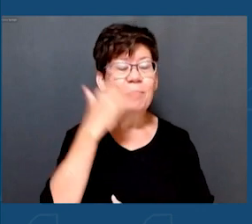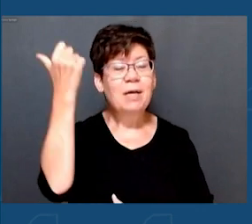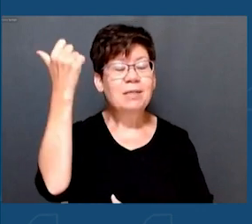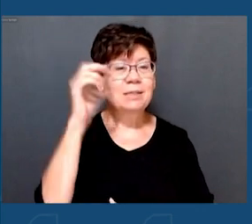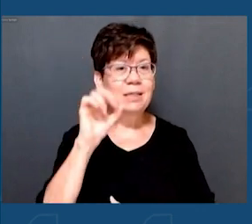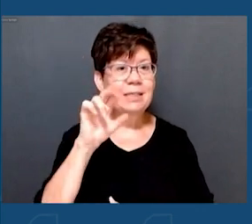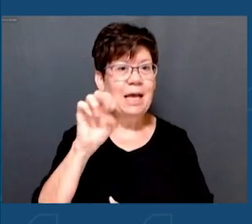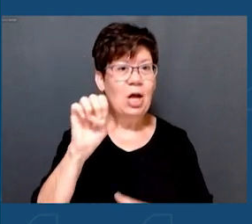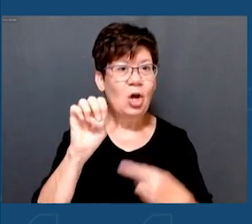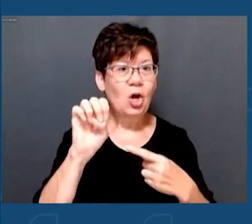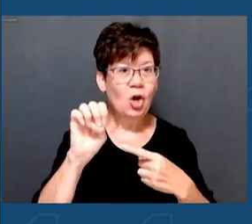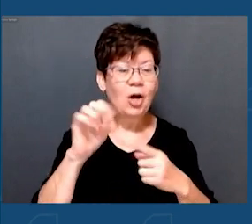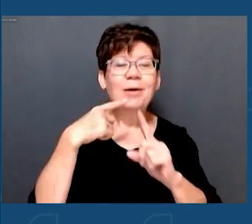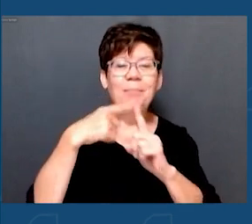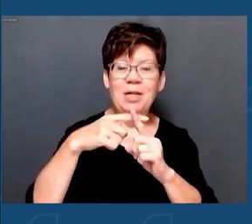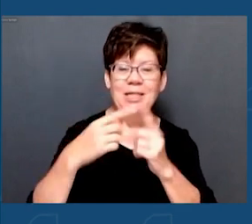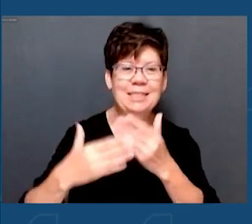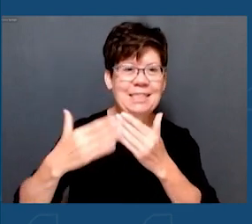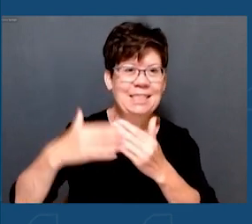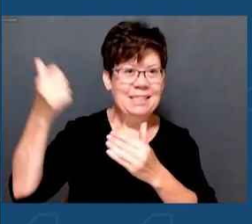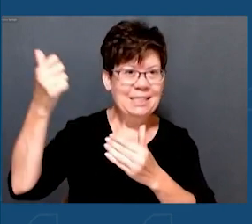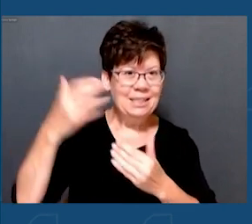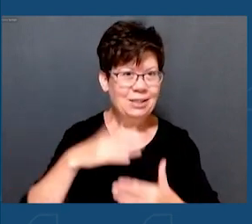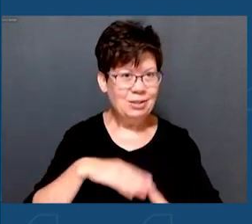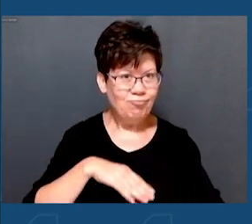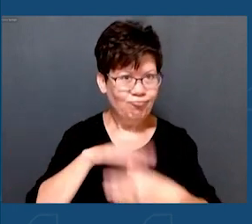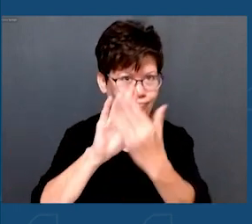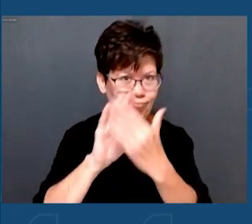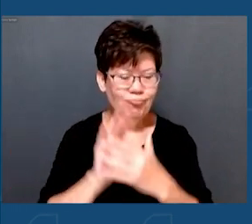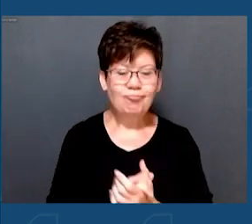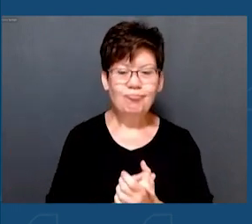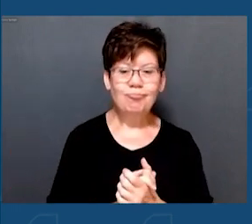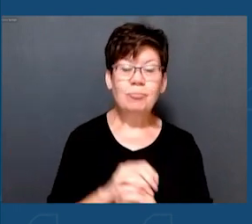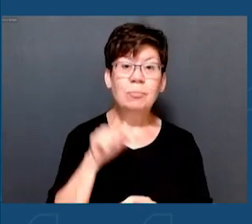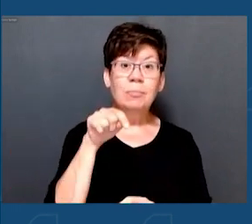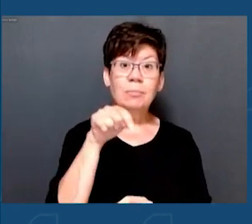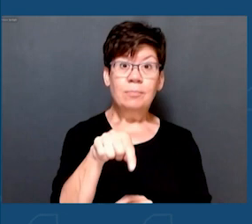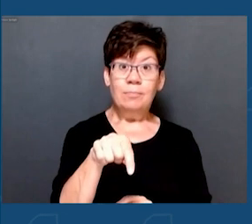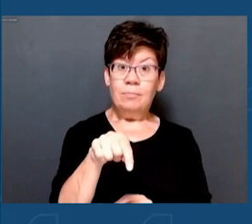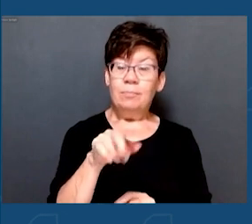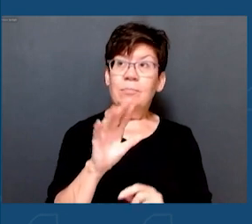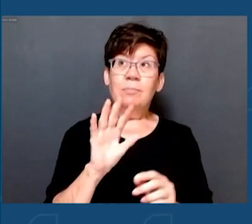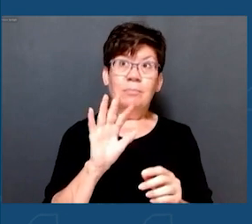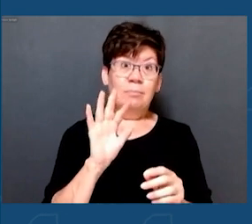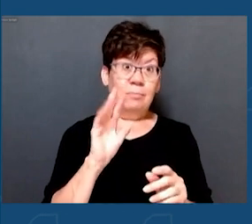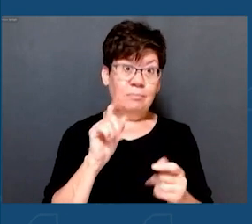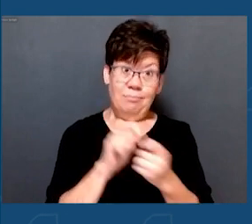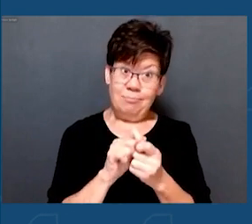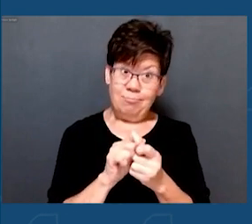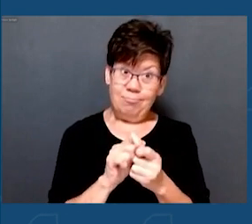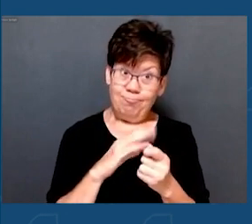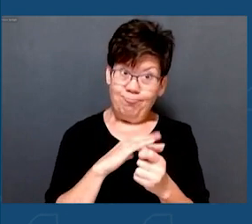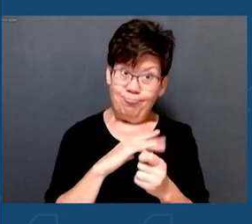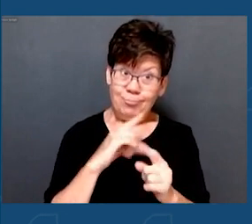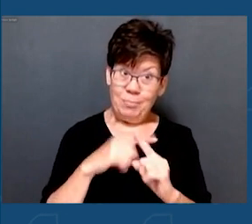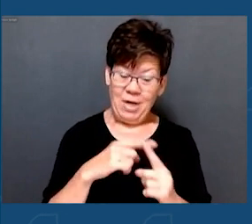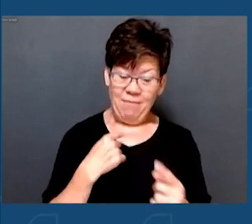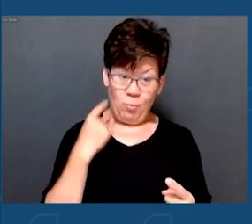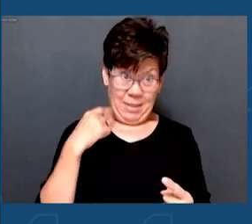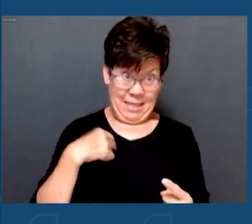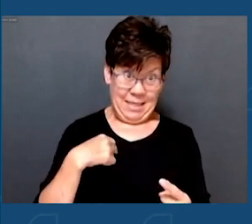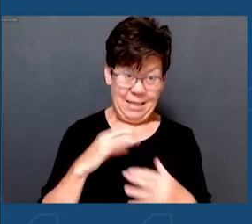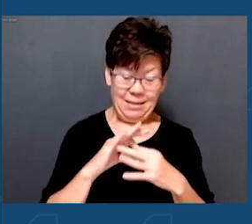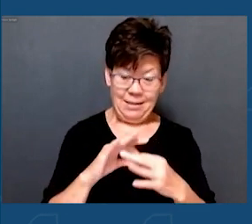ease. This facility strikes a particular chord with me, not only because of the